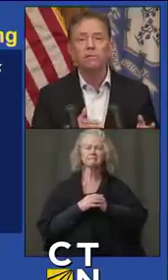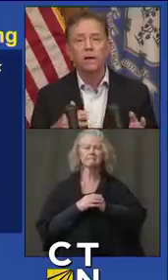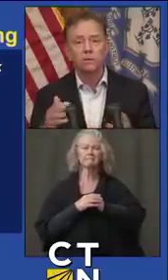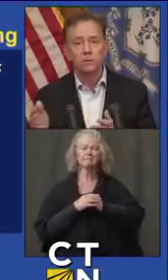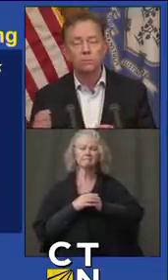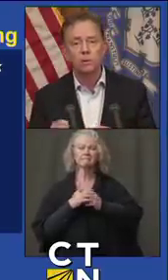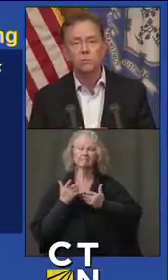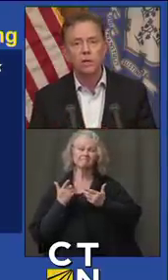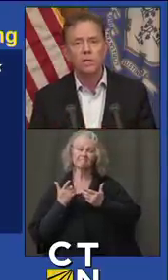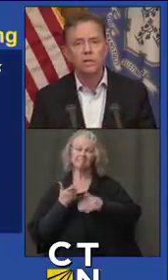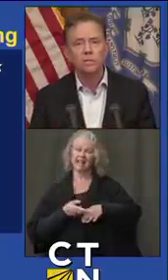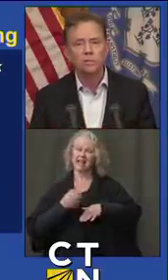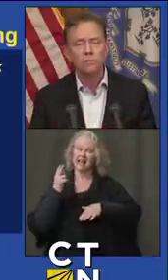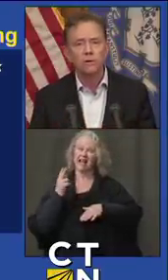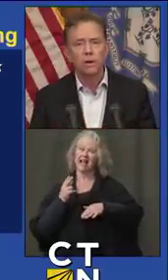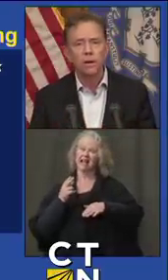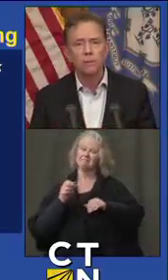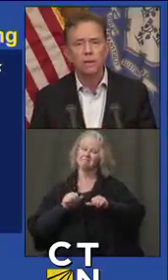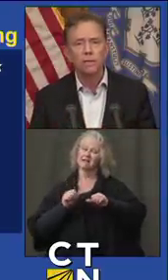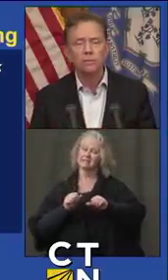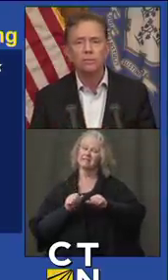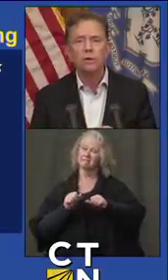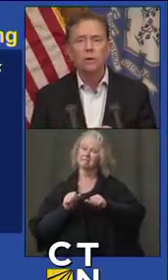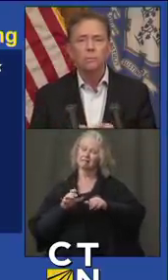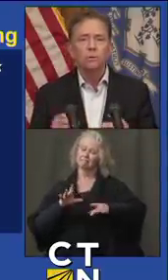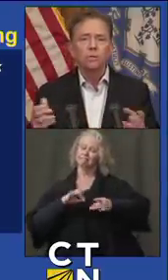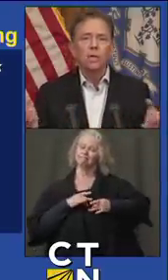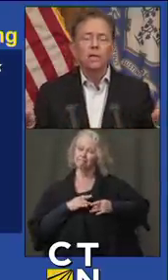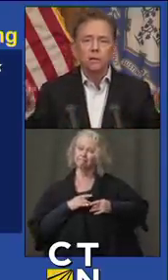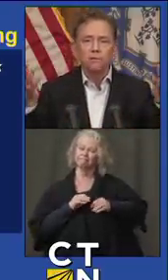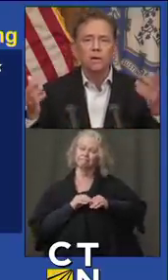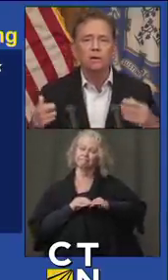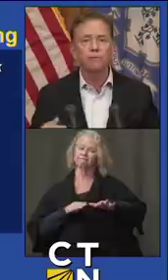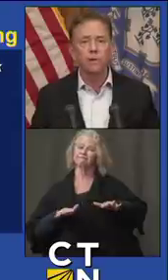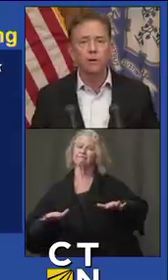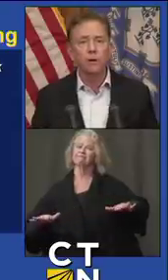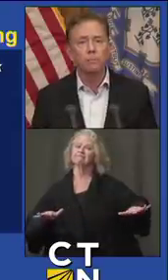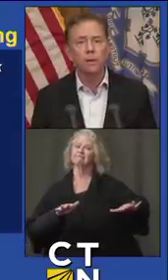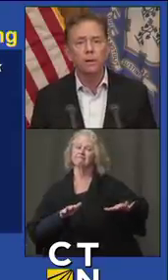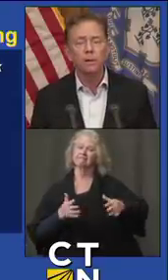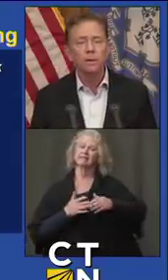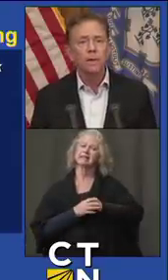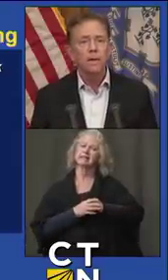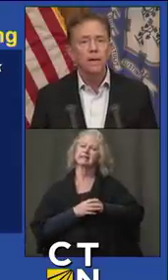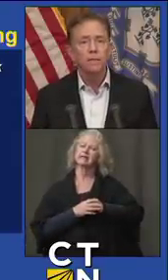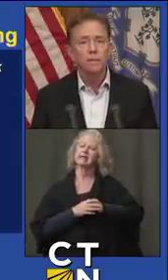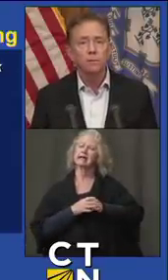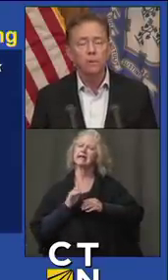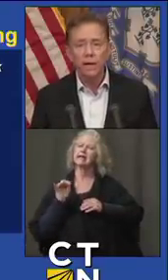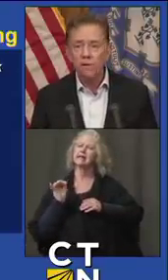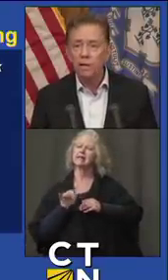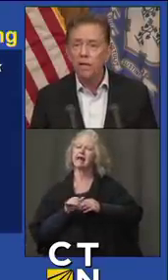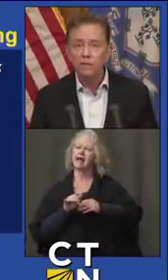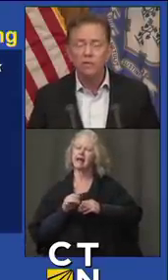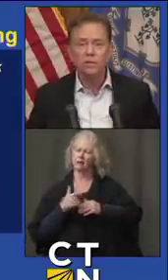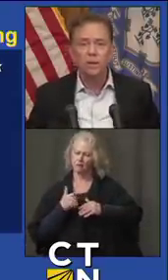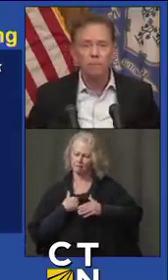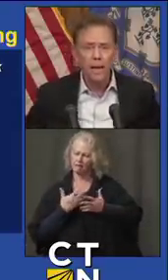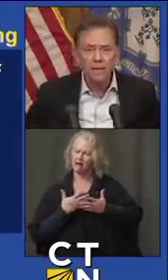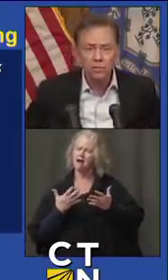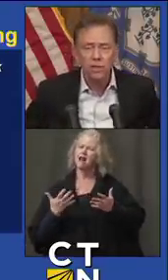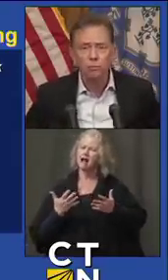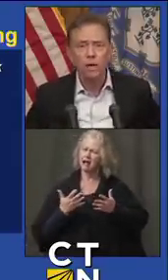get infected, most likely to suffer complications, most likely to find a flare-up there. And we have a lot of